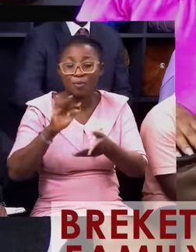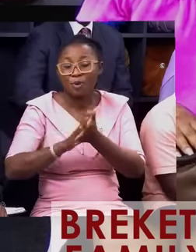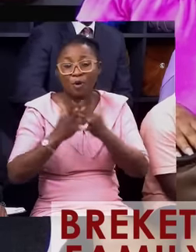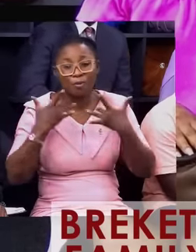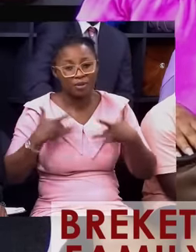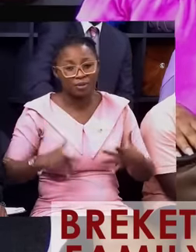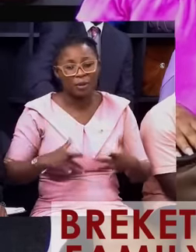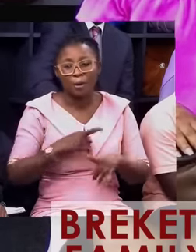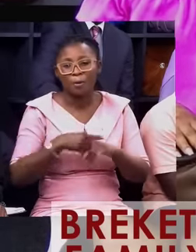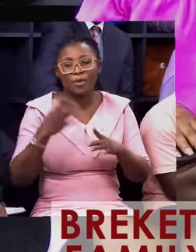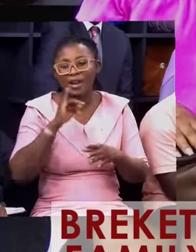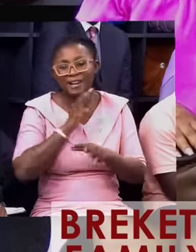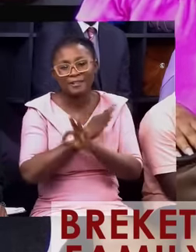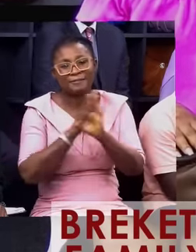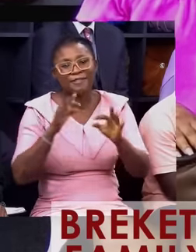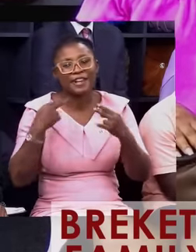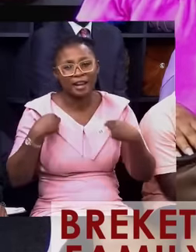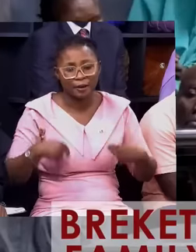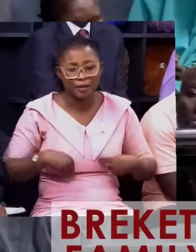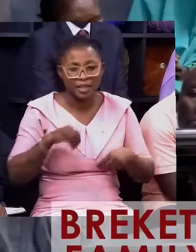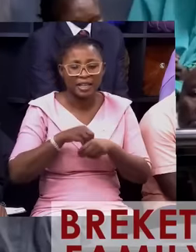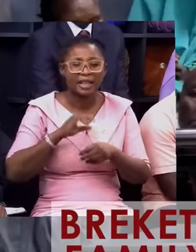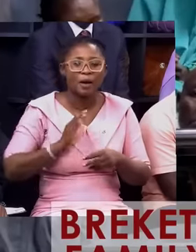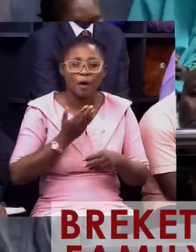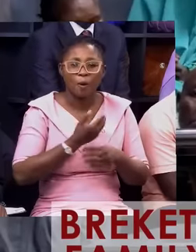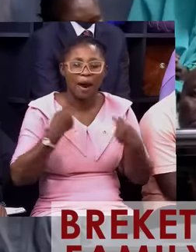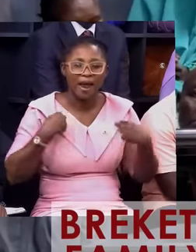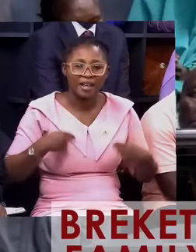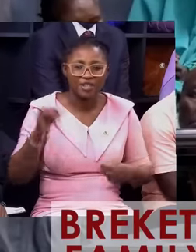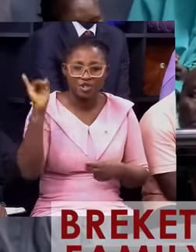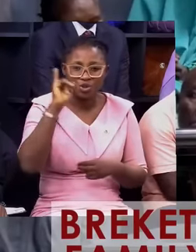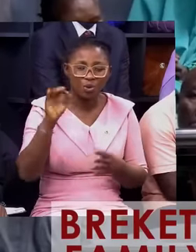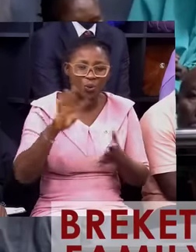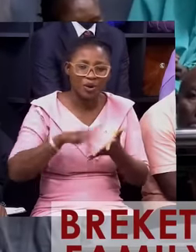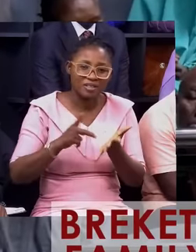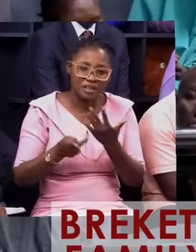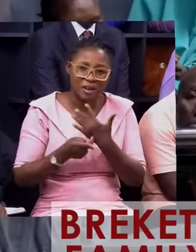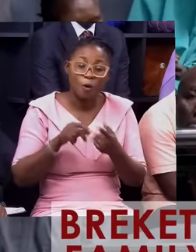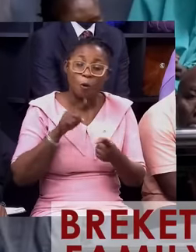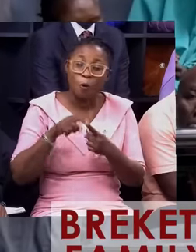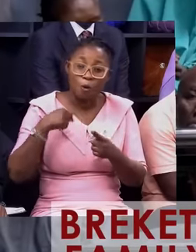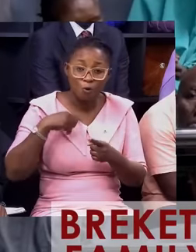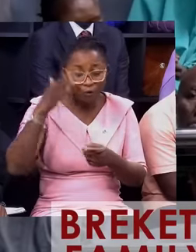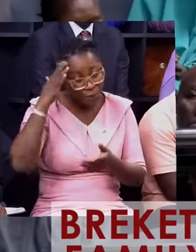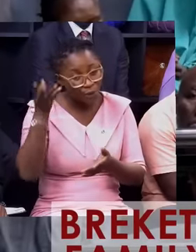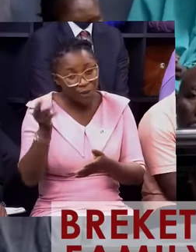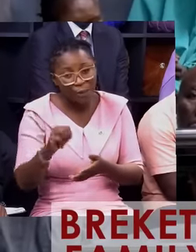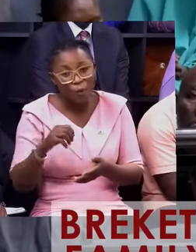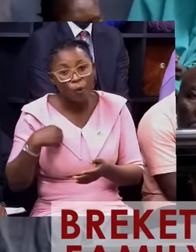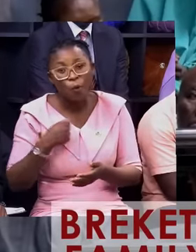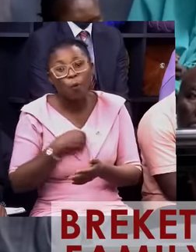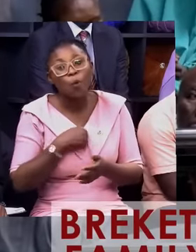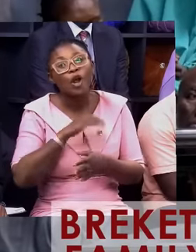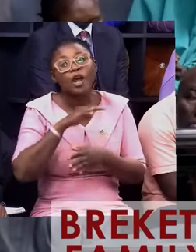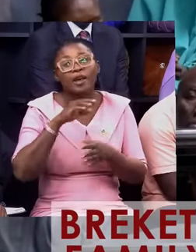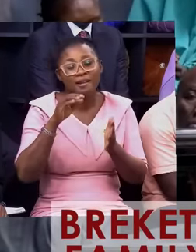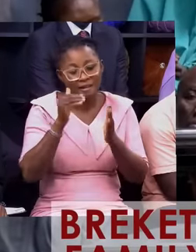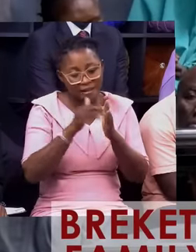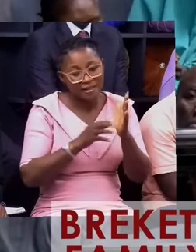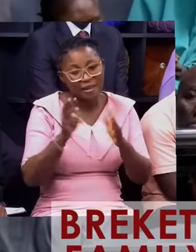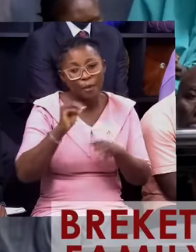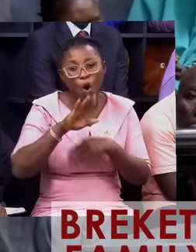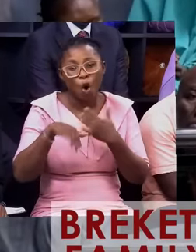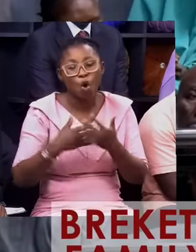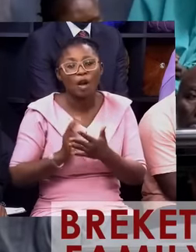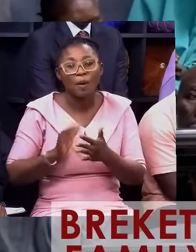in this our health insurance scheme when we know people like this I will leave numbers all our Primary Health Care